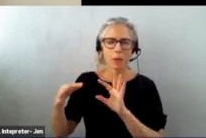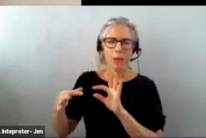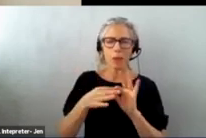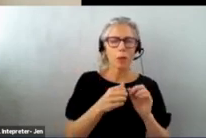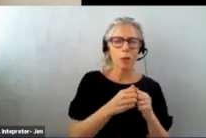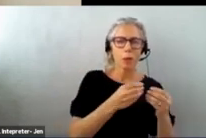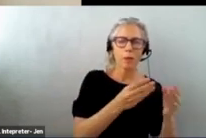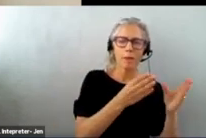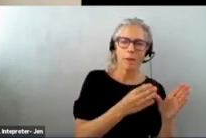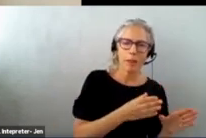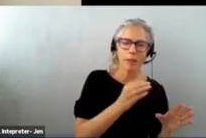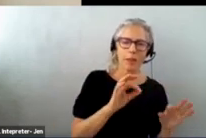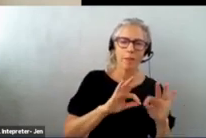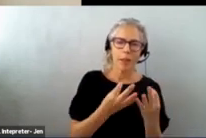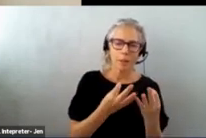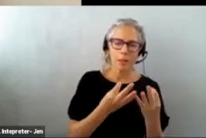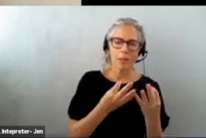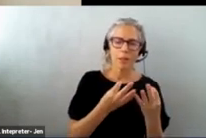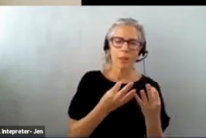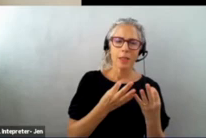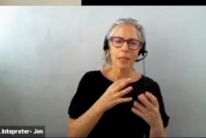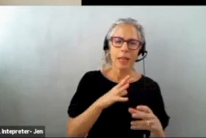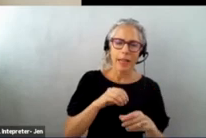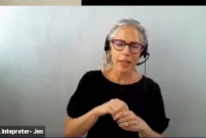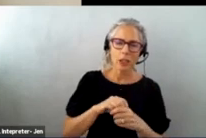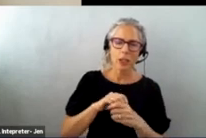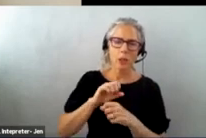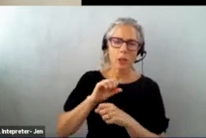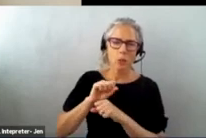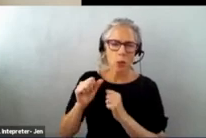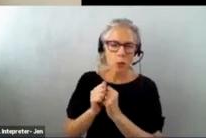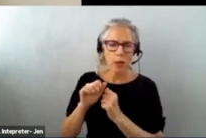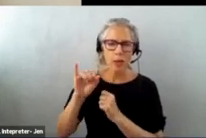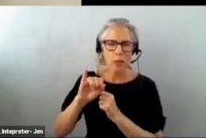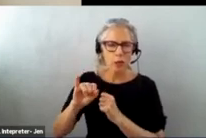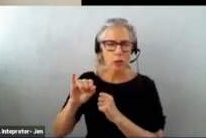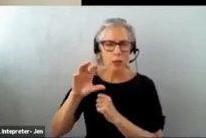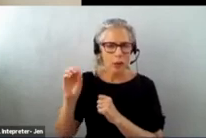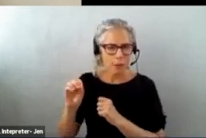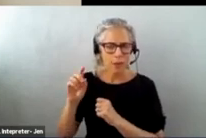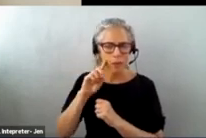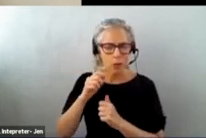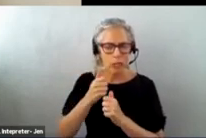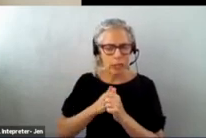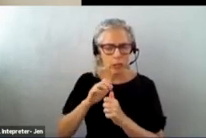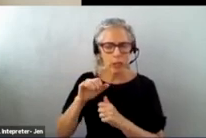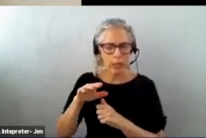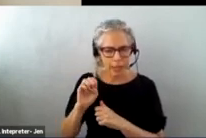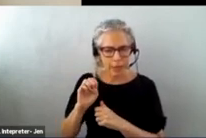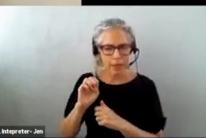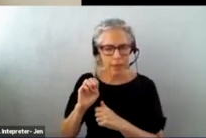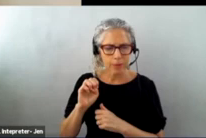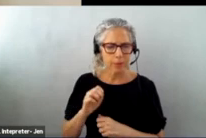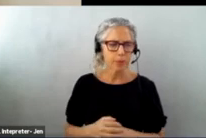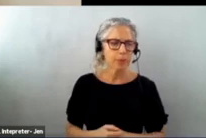and families really actively engaging with insurance companies on a case-by-case basis. Because at the end